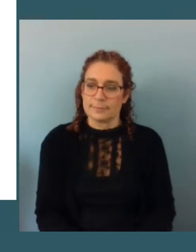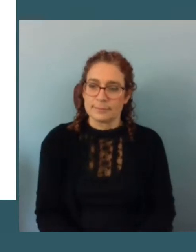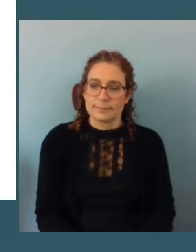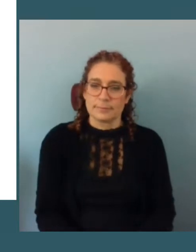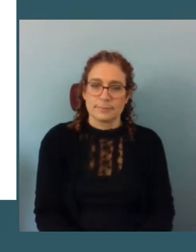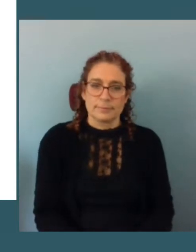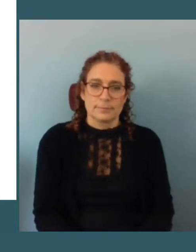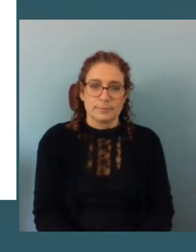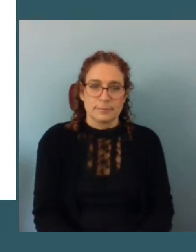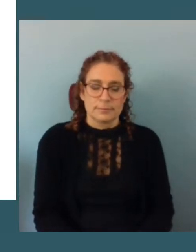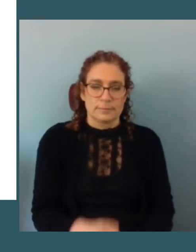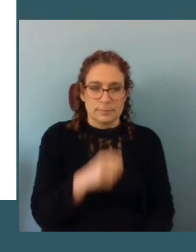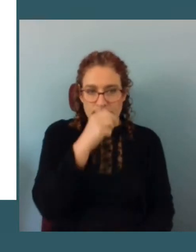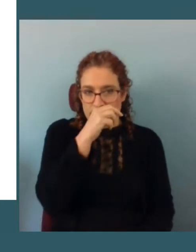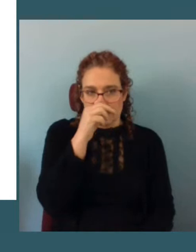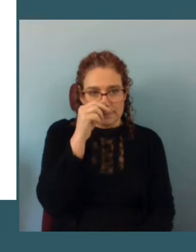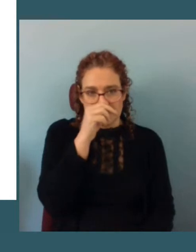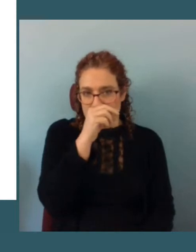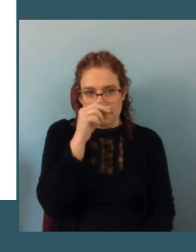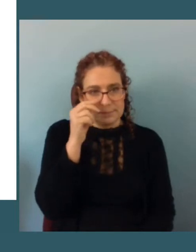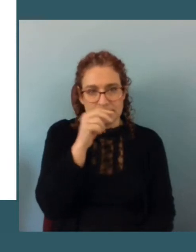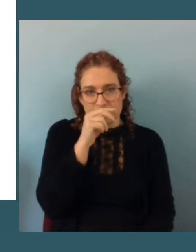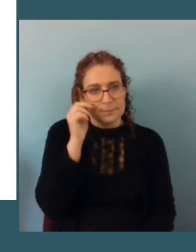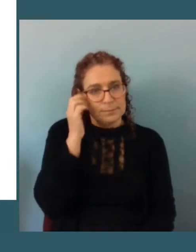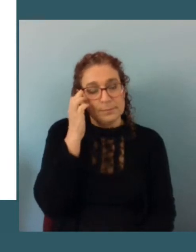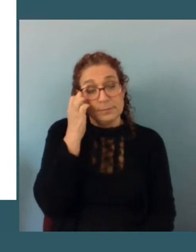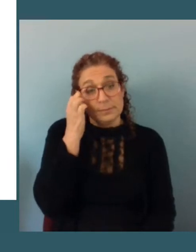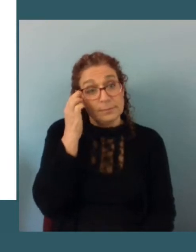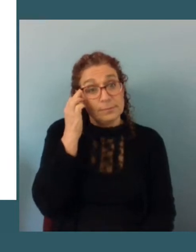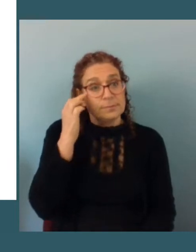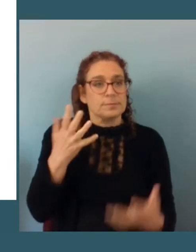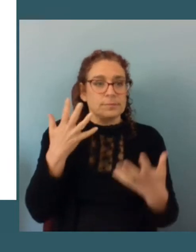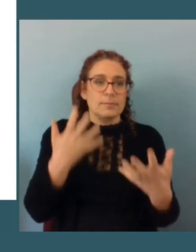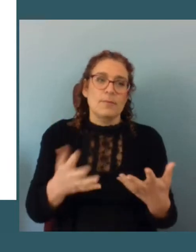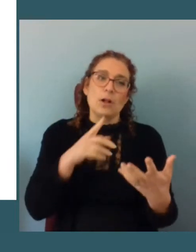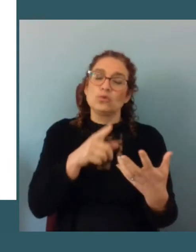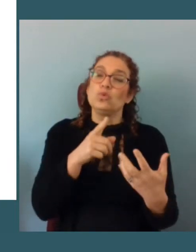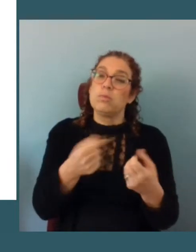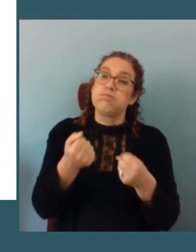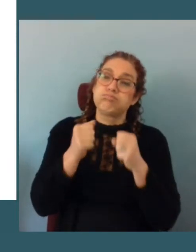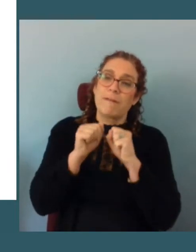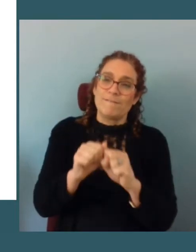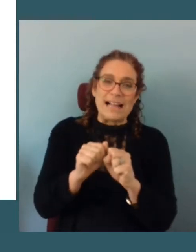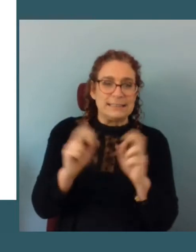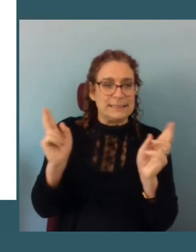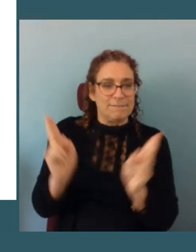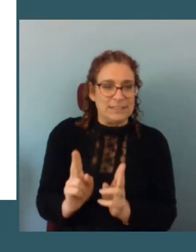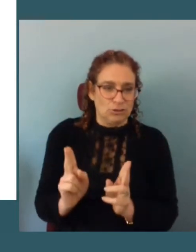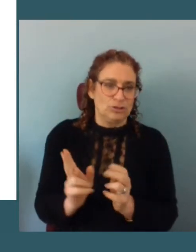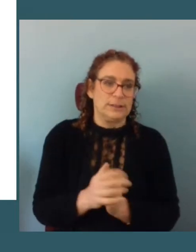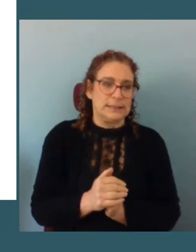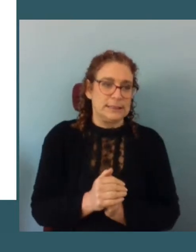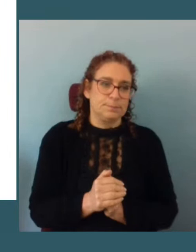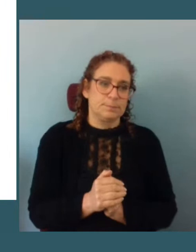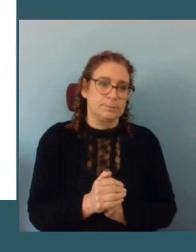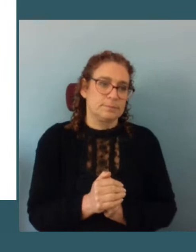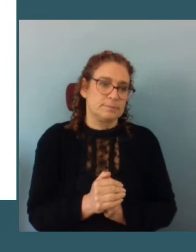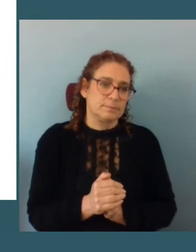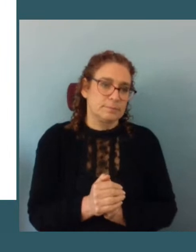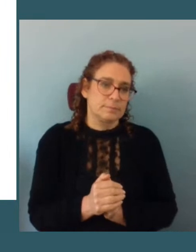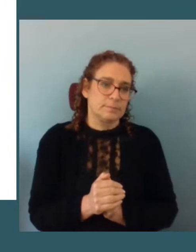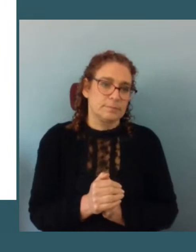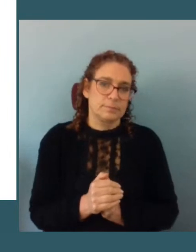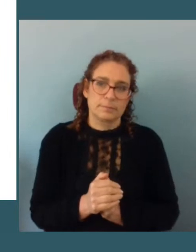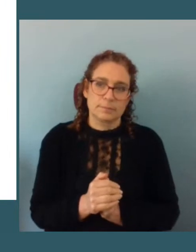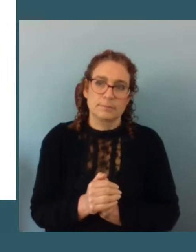So in regards to preventing deficiency, there's limited data on specific micronutrient deficiencies in FPIES, but it